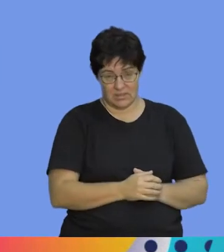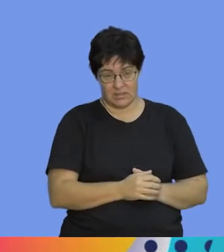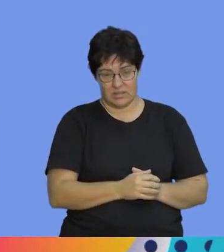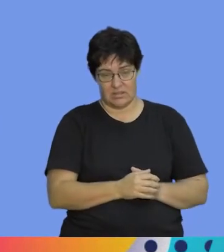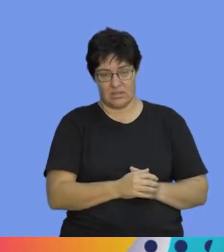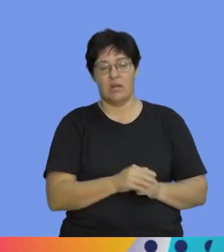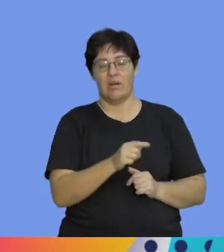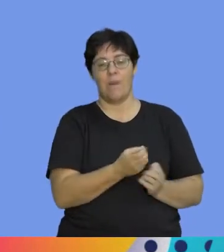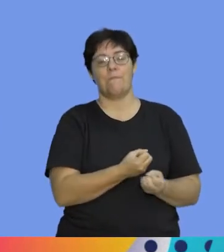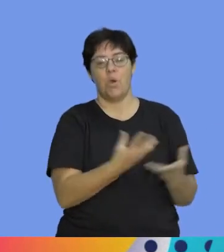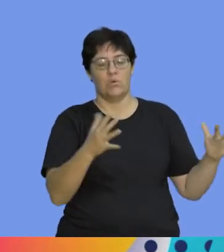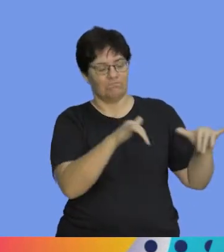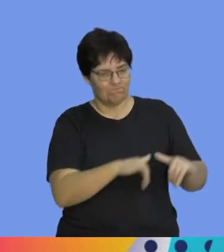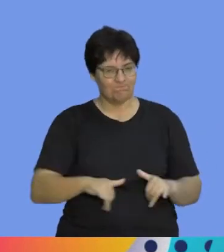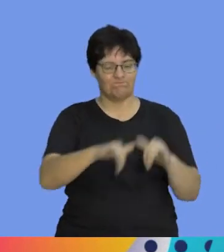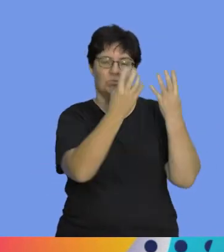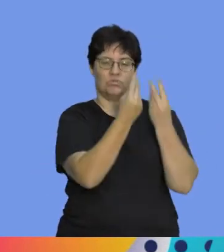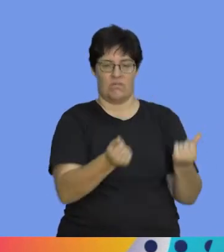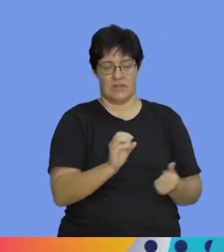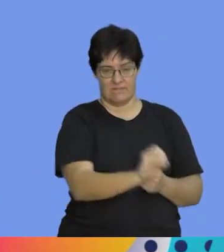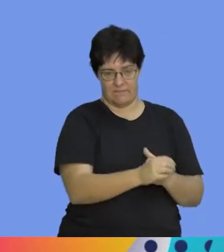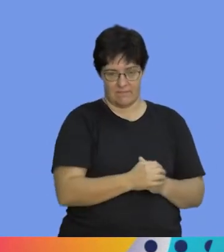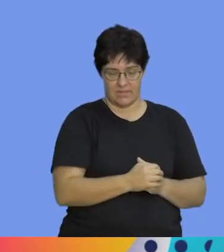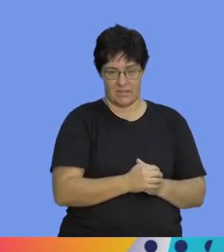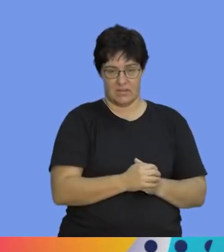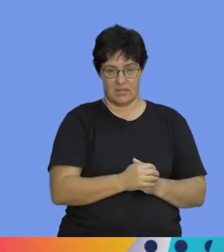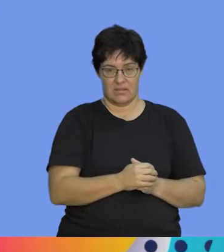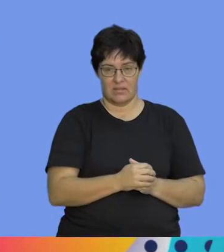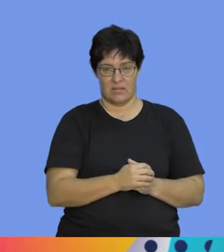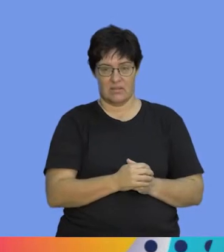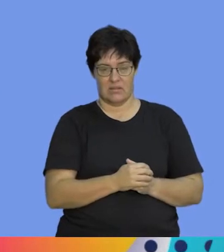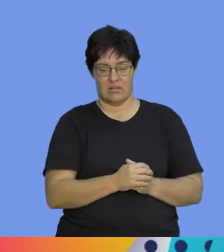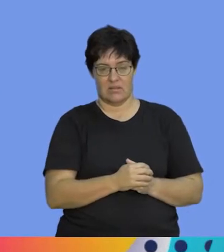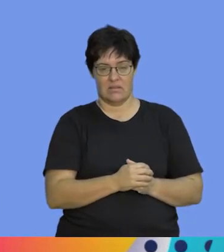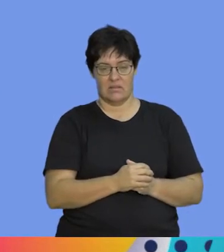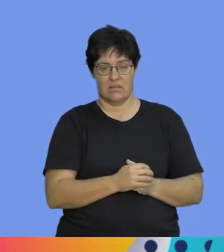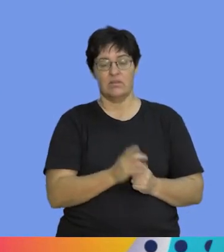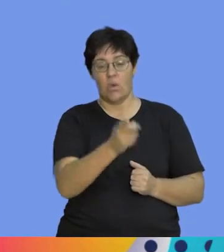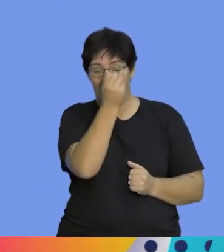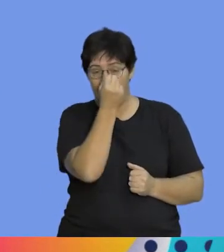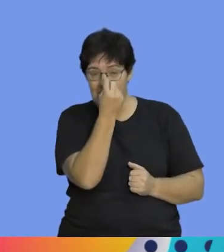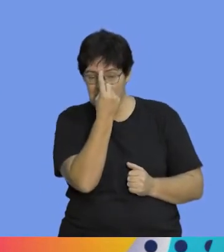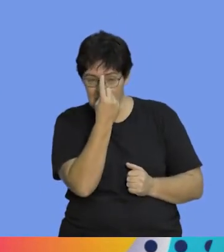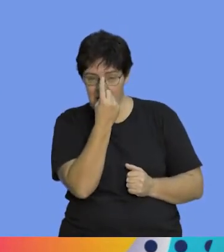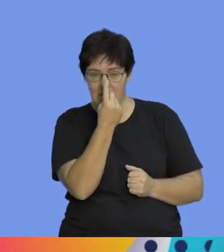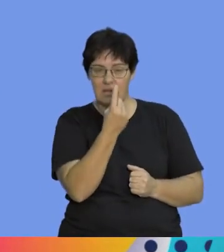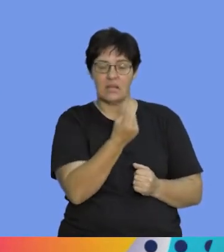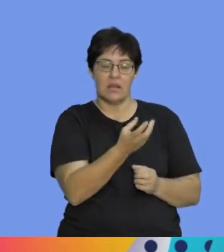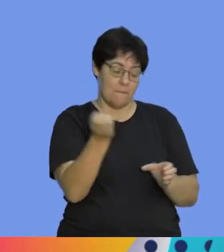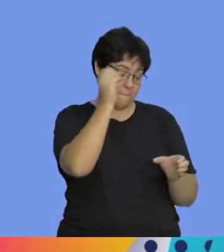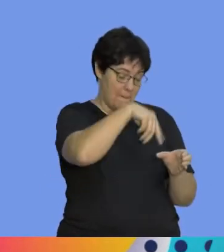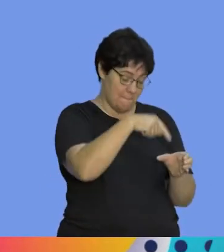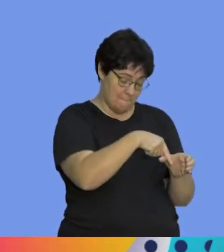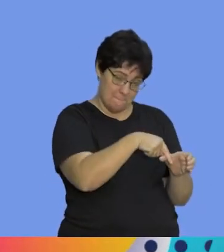because water is the most common solvent around us. So our understanding of the amount of substance dissolved